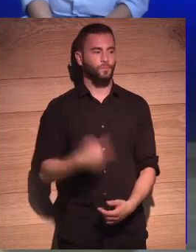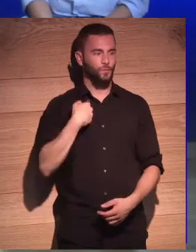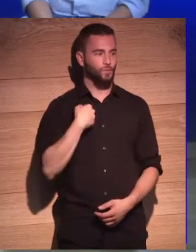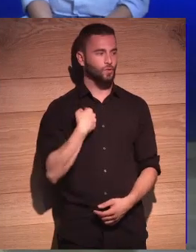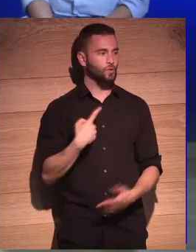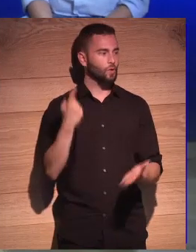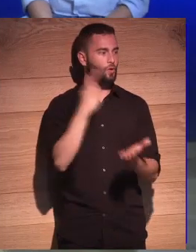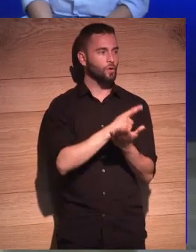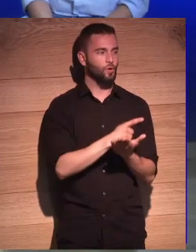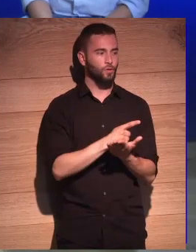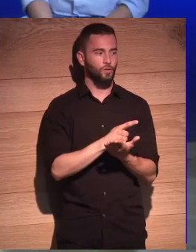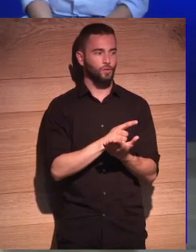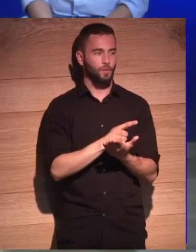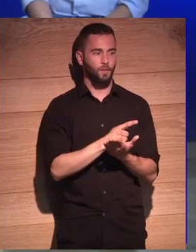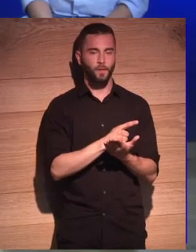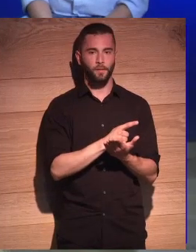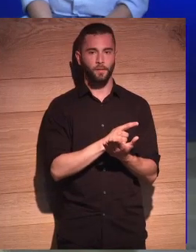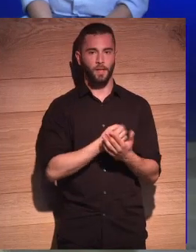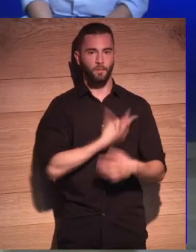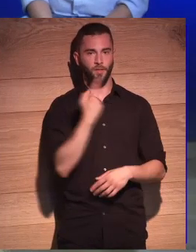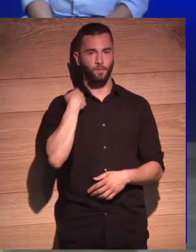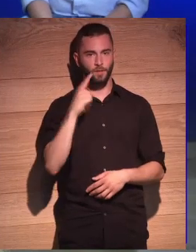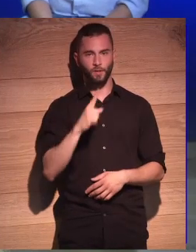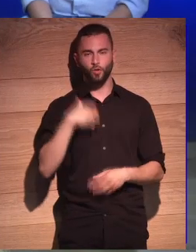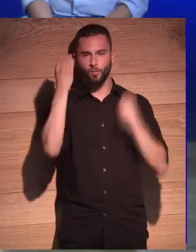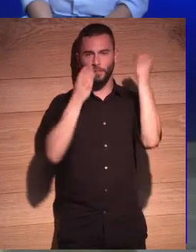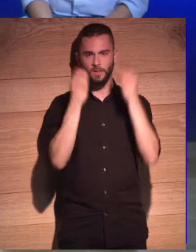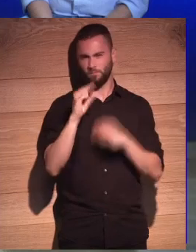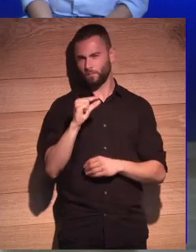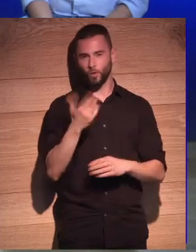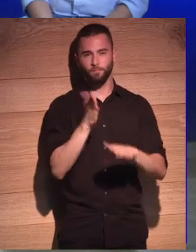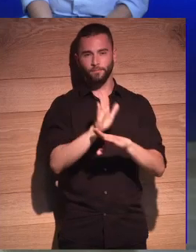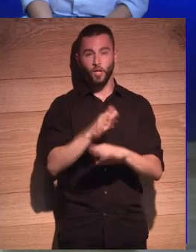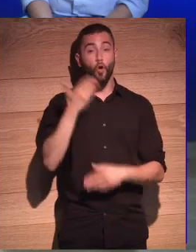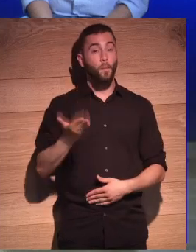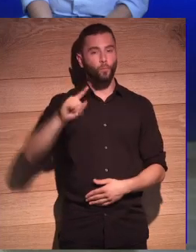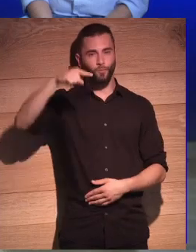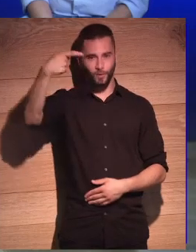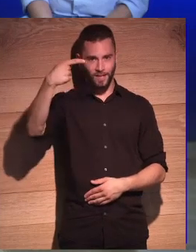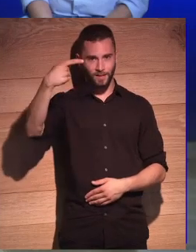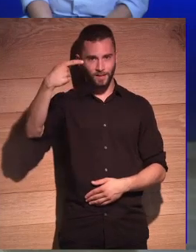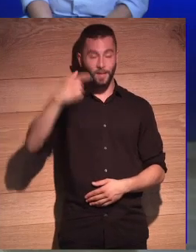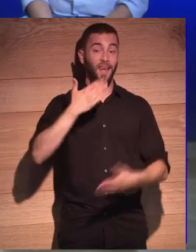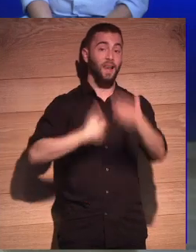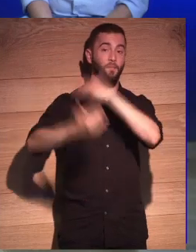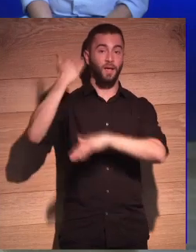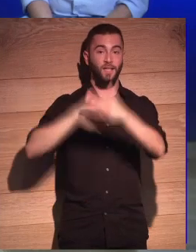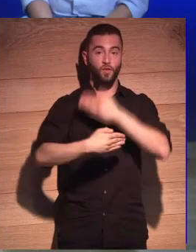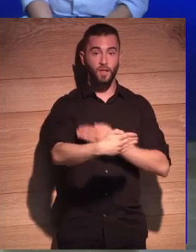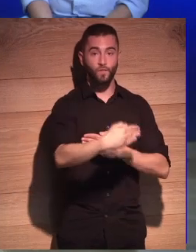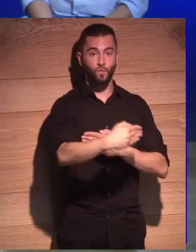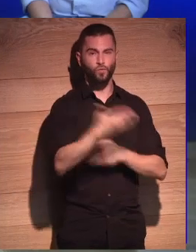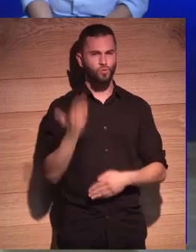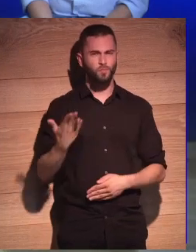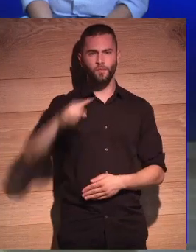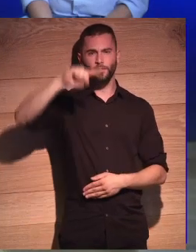And another question today. I haven't lost my passion yet. Just a quick thought. Something